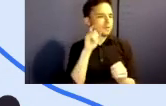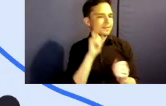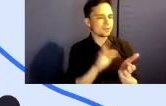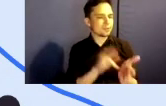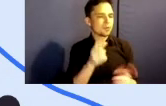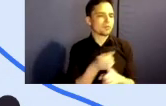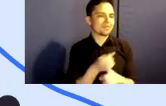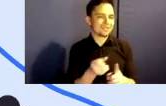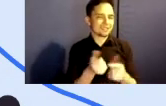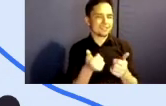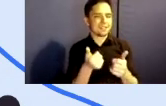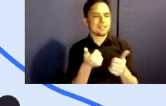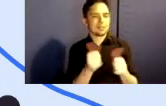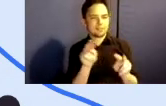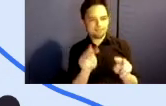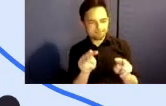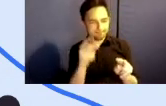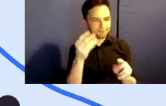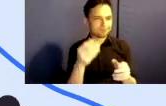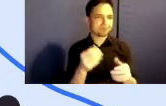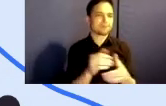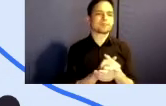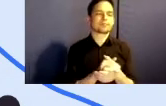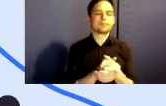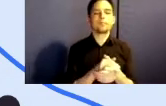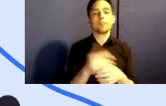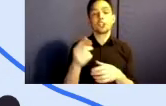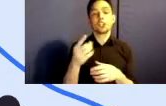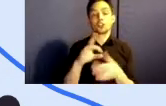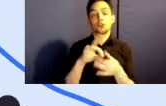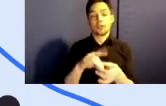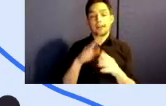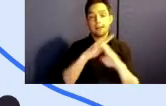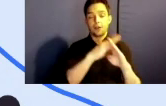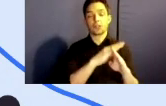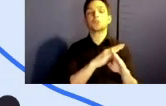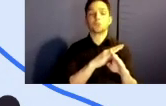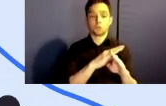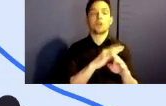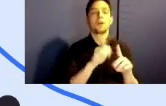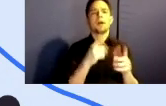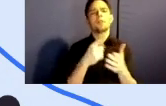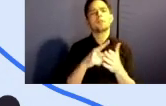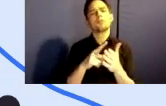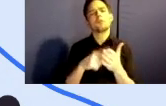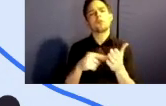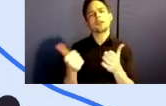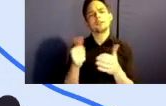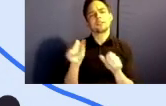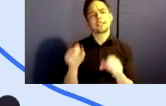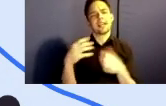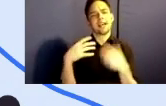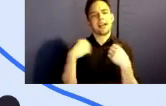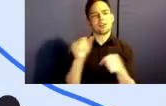So I talked about gender-related barriers, but what else can health actors do? And I also